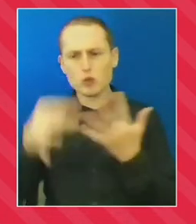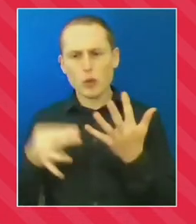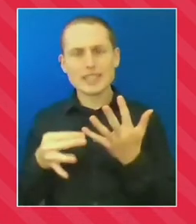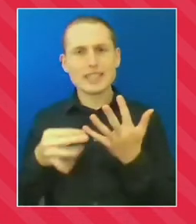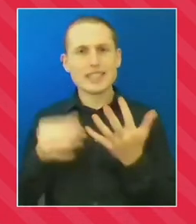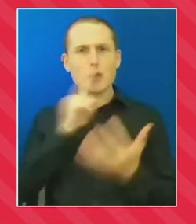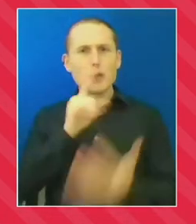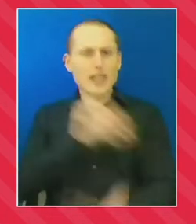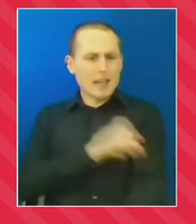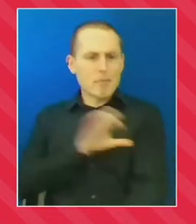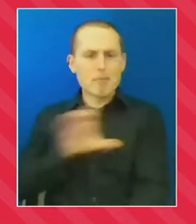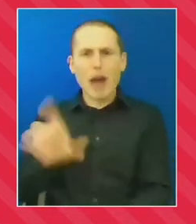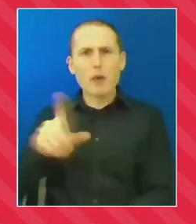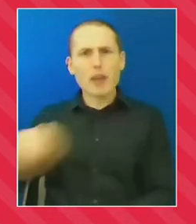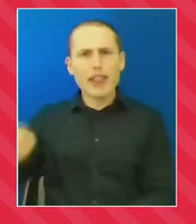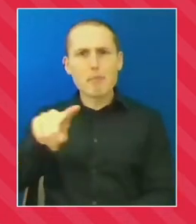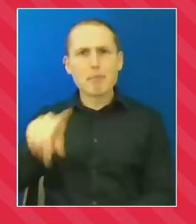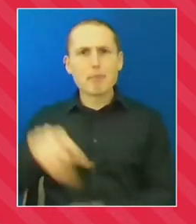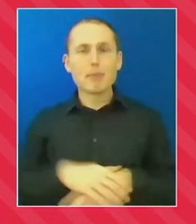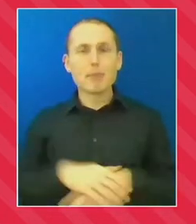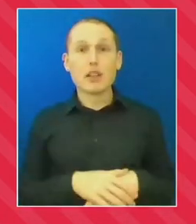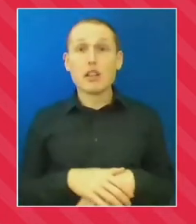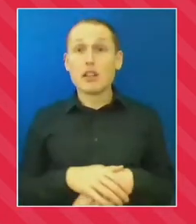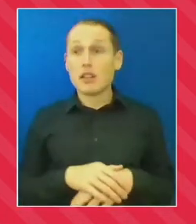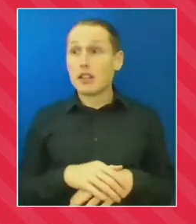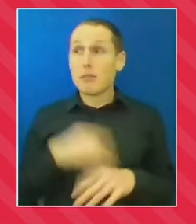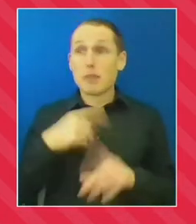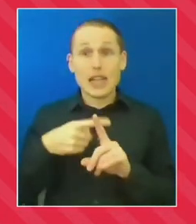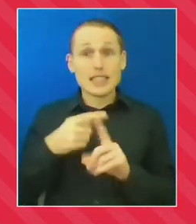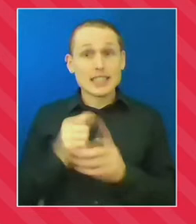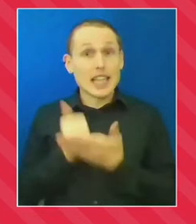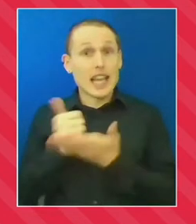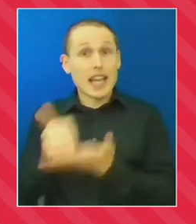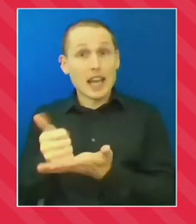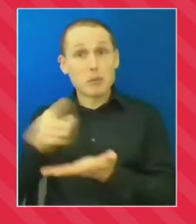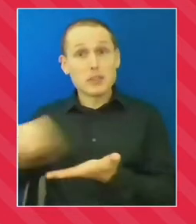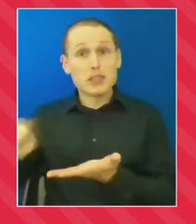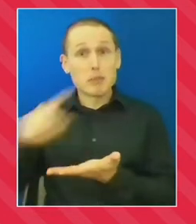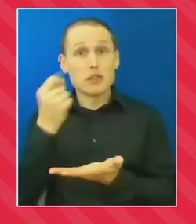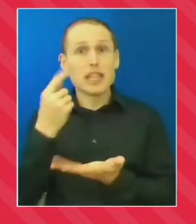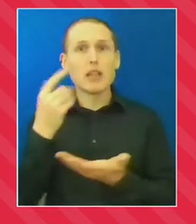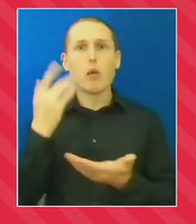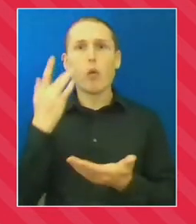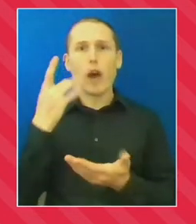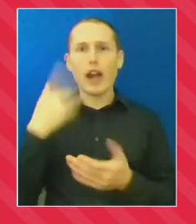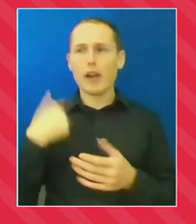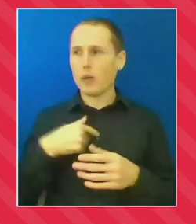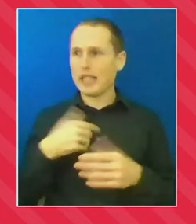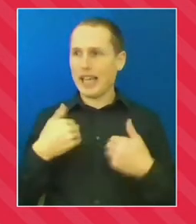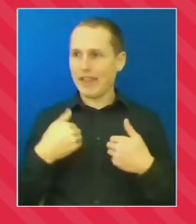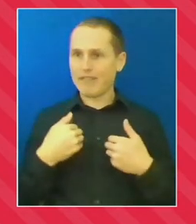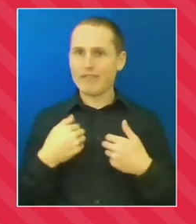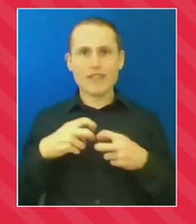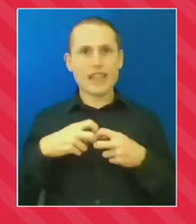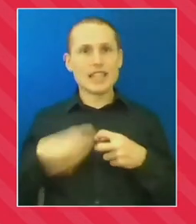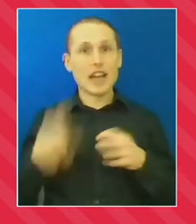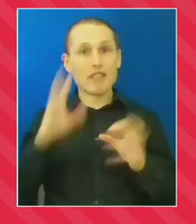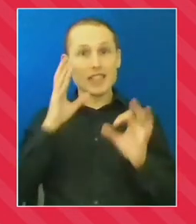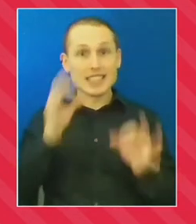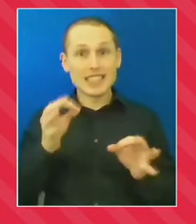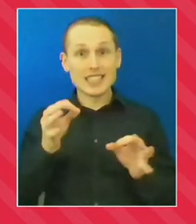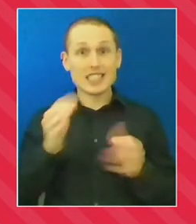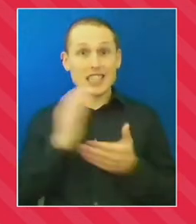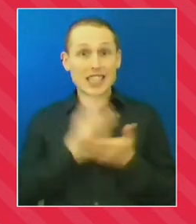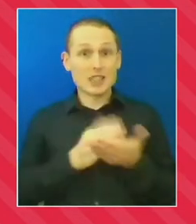empowered. But also that helps them to understand maybe why we're making tough decisions to not distribute food that they might see